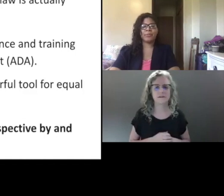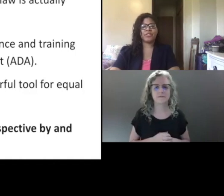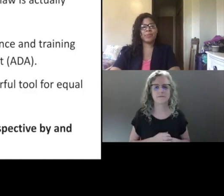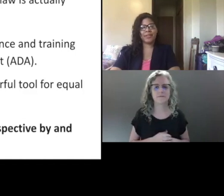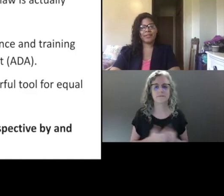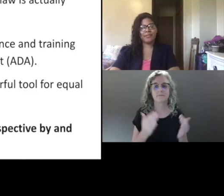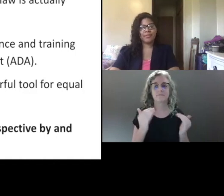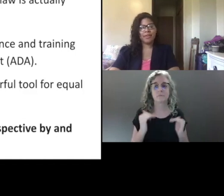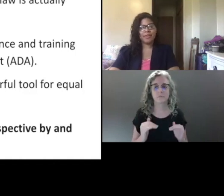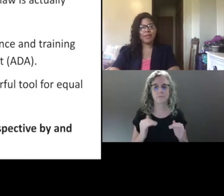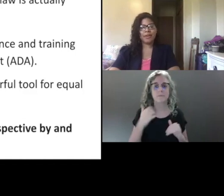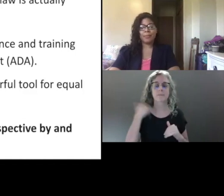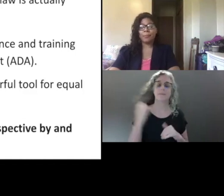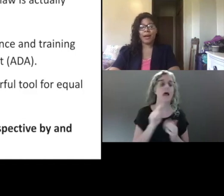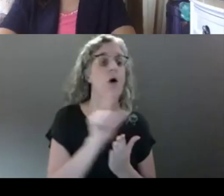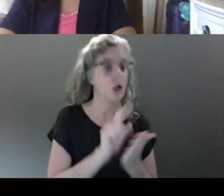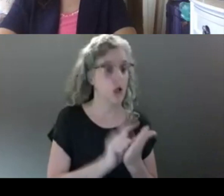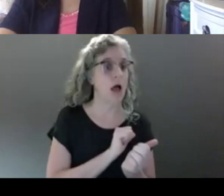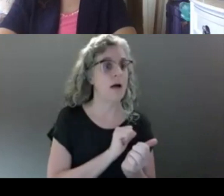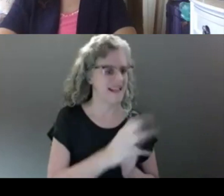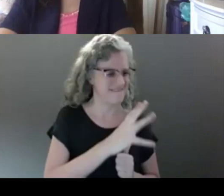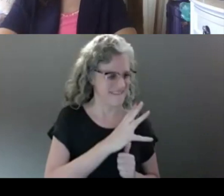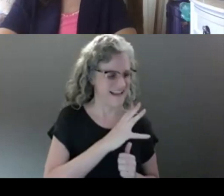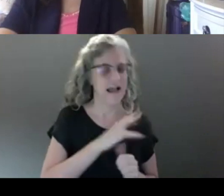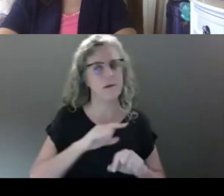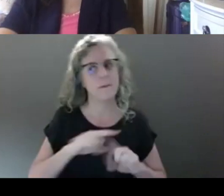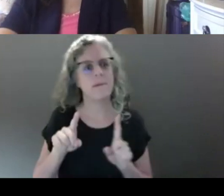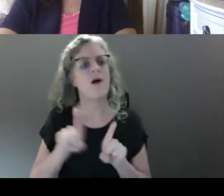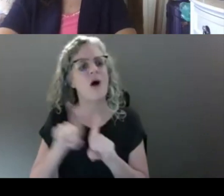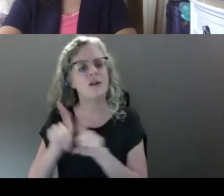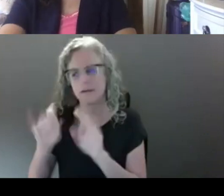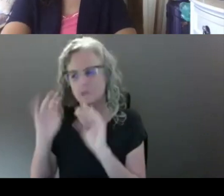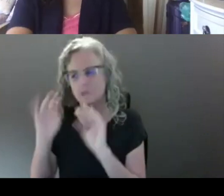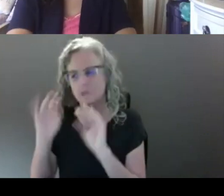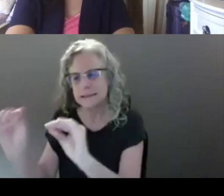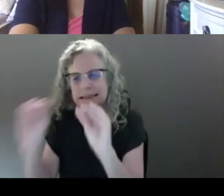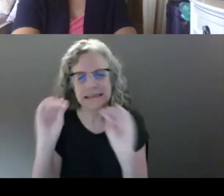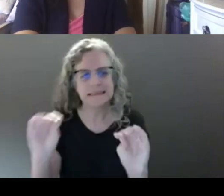in perspective by and about people with disabilities.